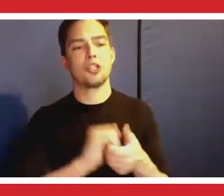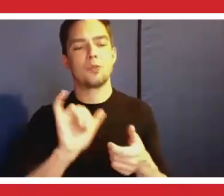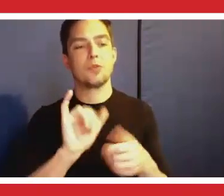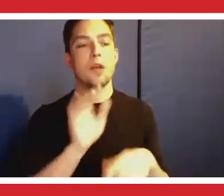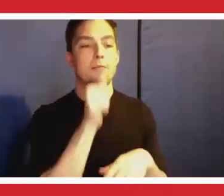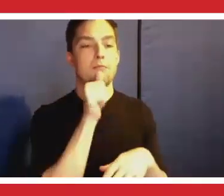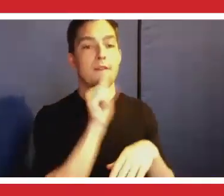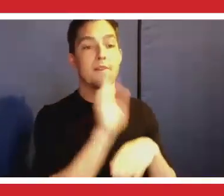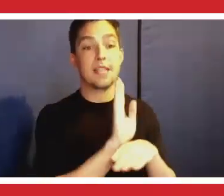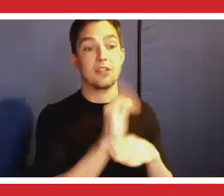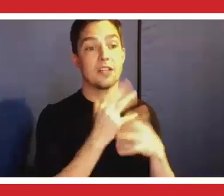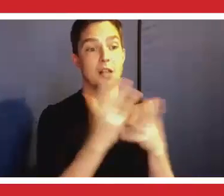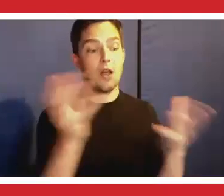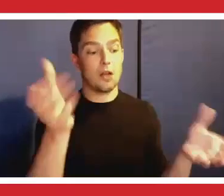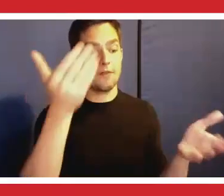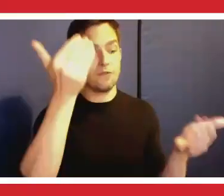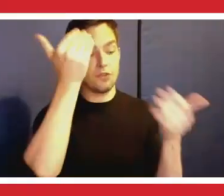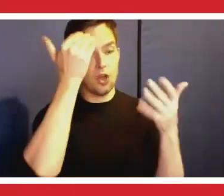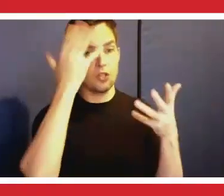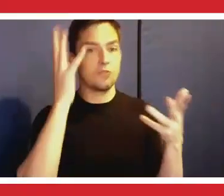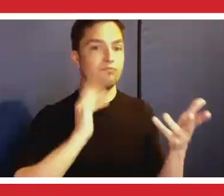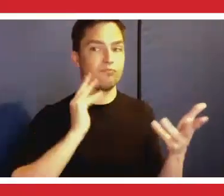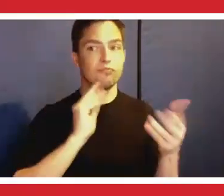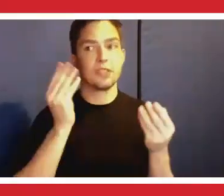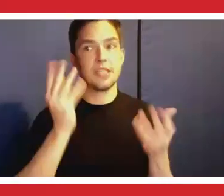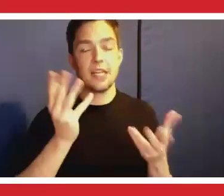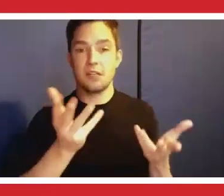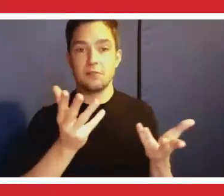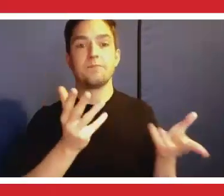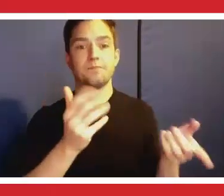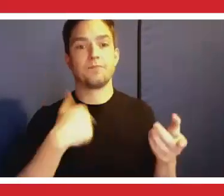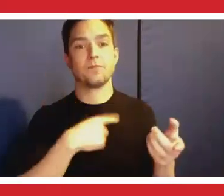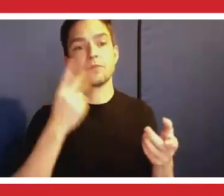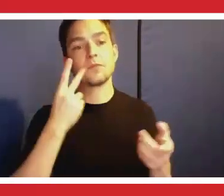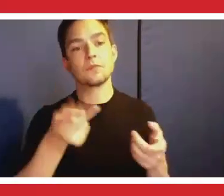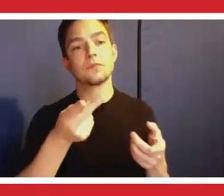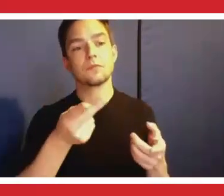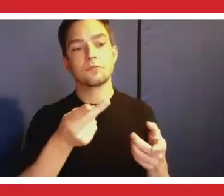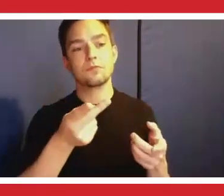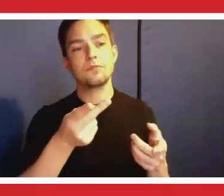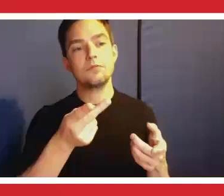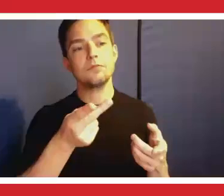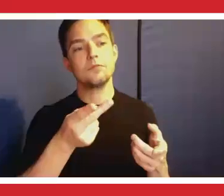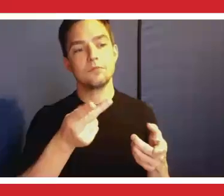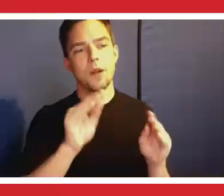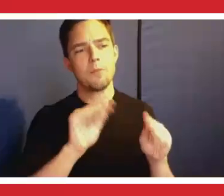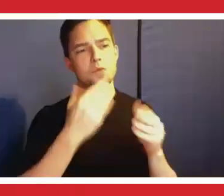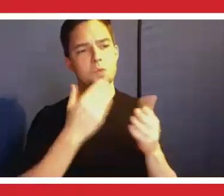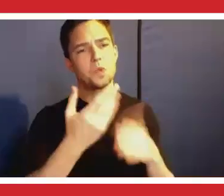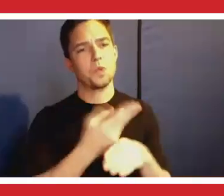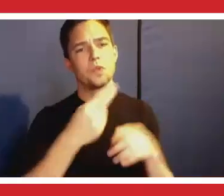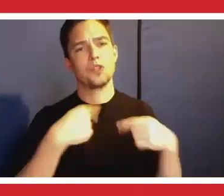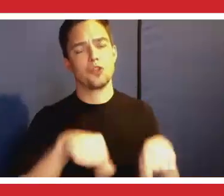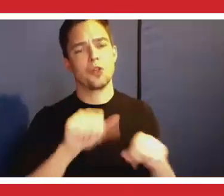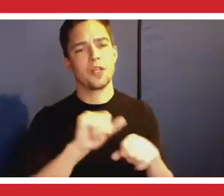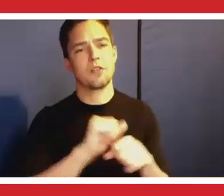much knowledge, experience, and data that we saw being really put to good use during COVID. If